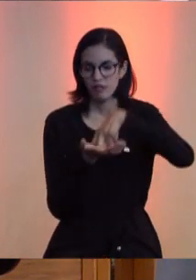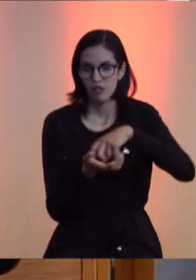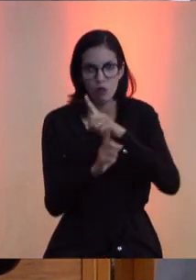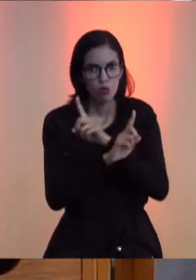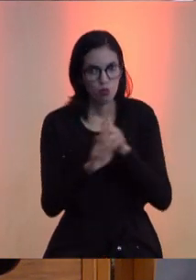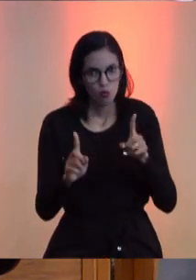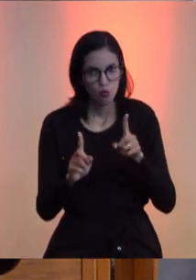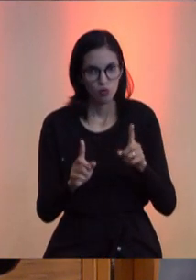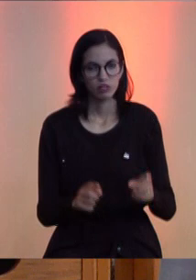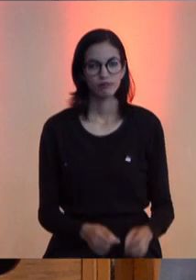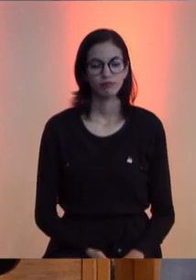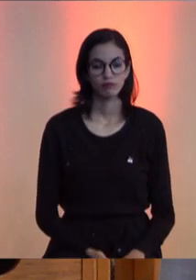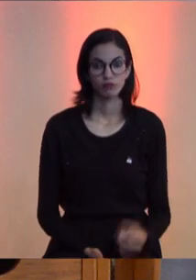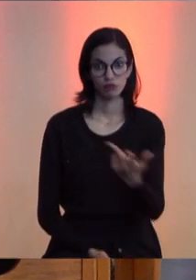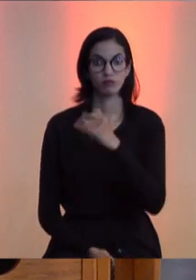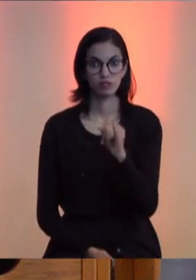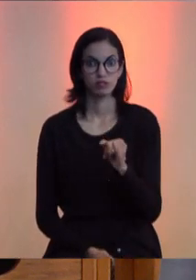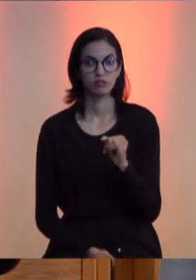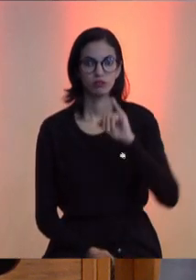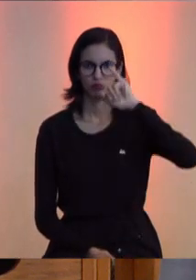yes, sir. Sí, señor.